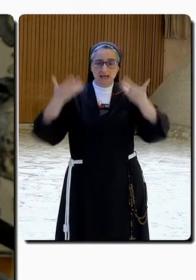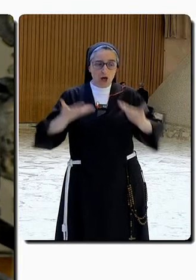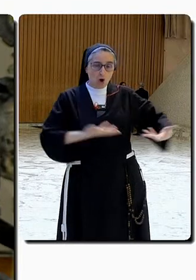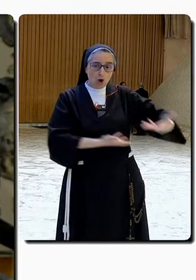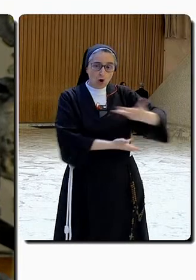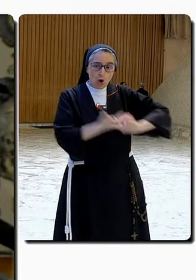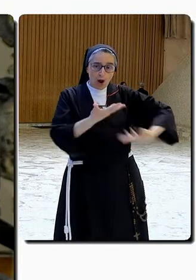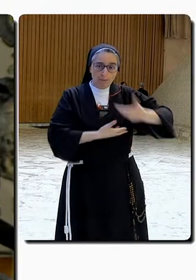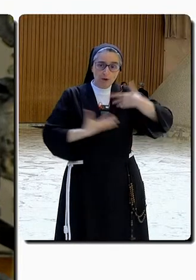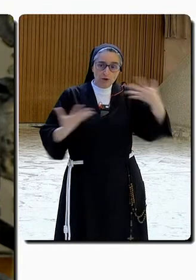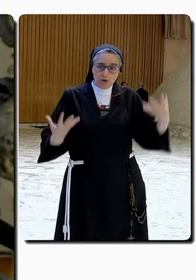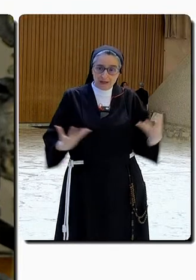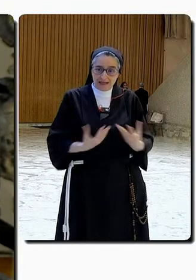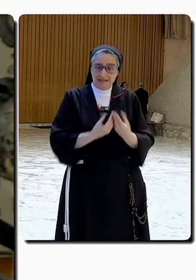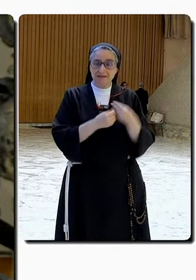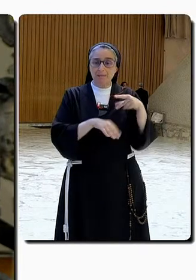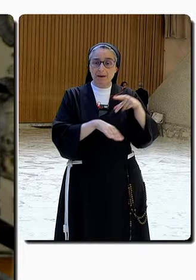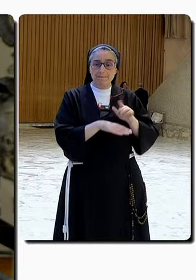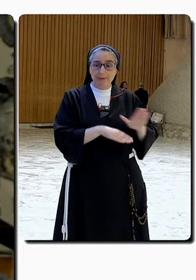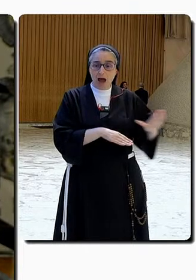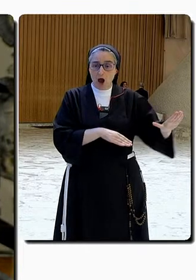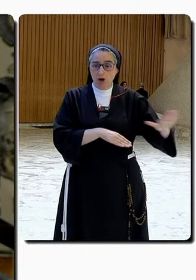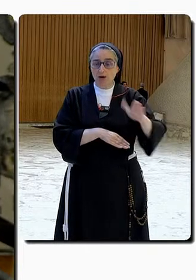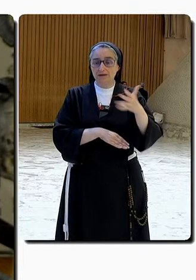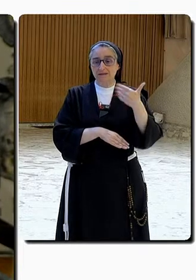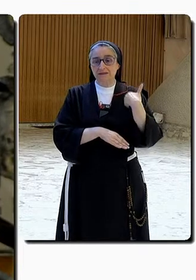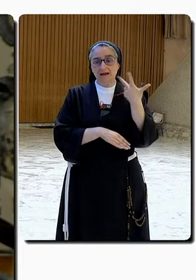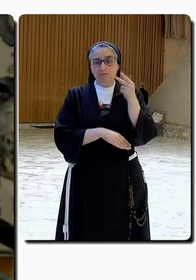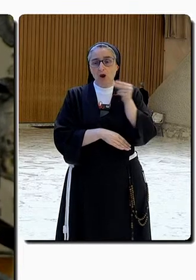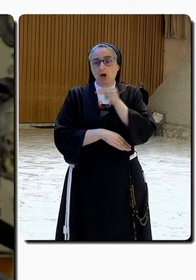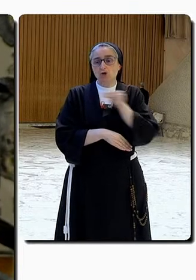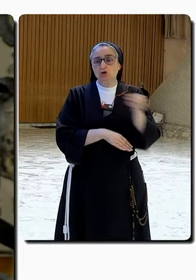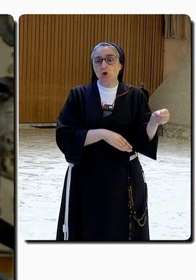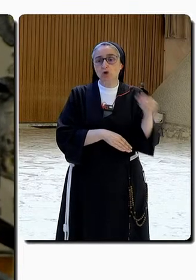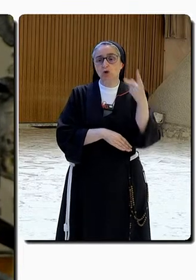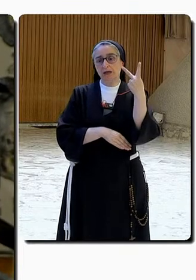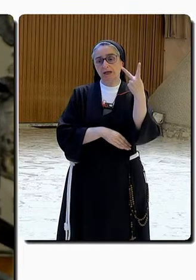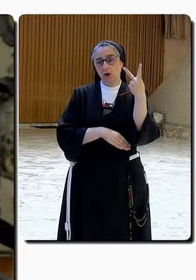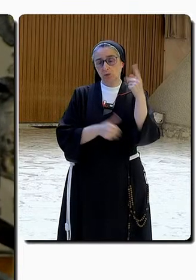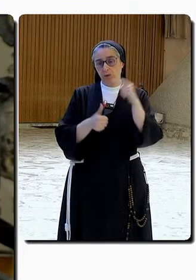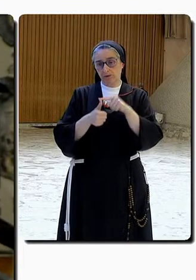parish. And we would like to highlight two crucial aspects of this